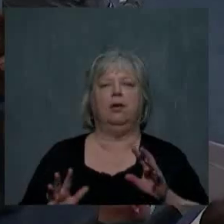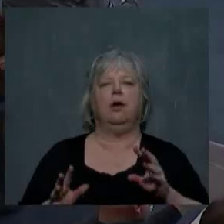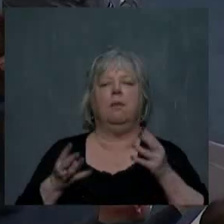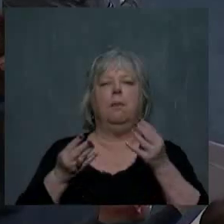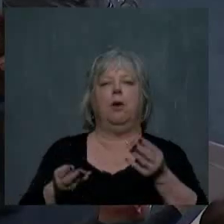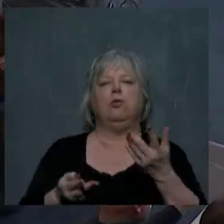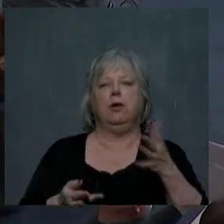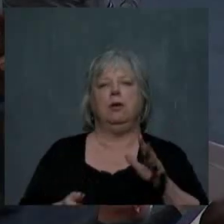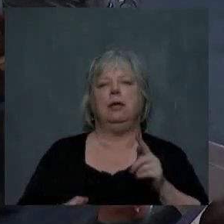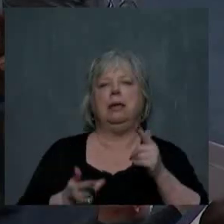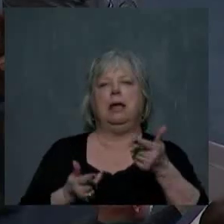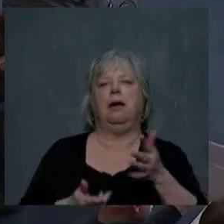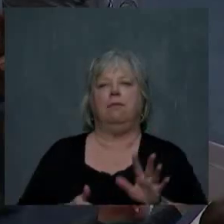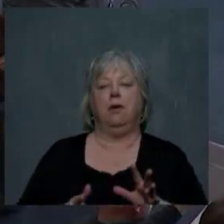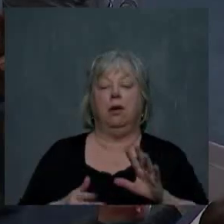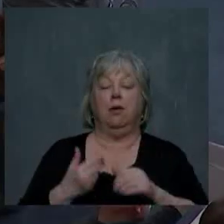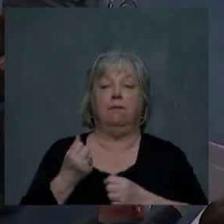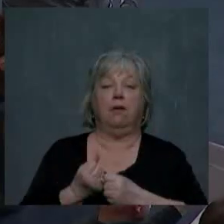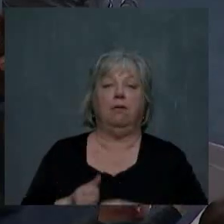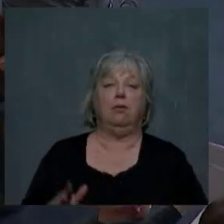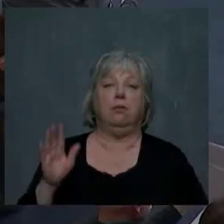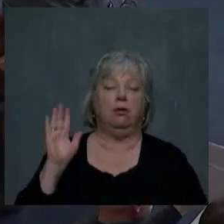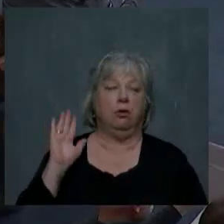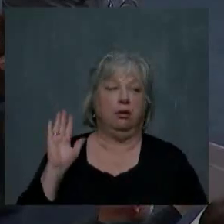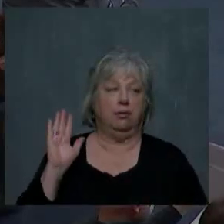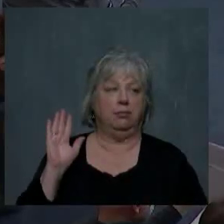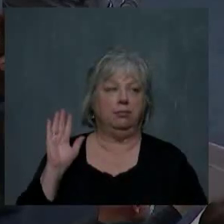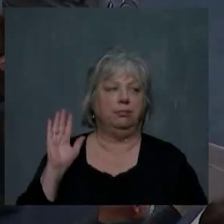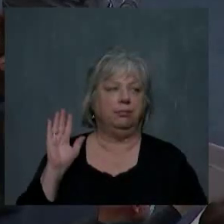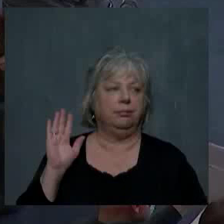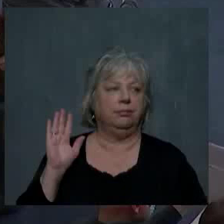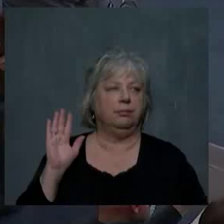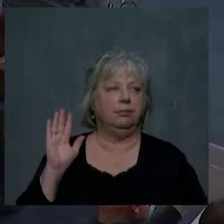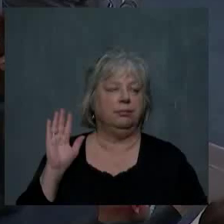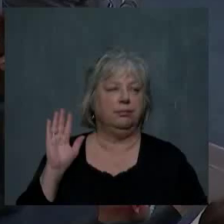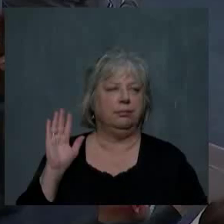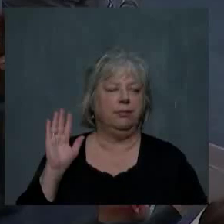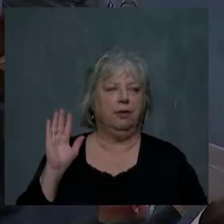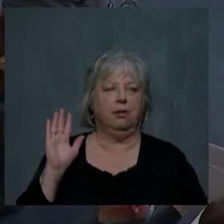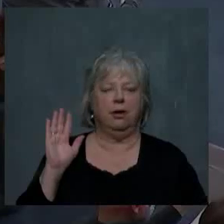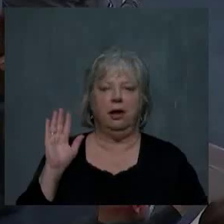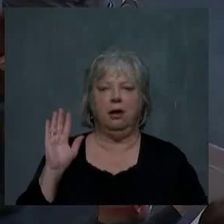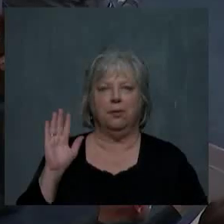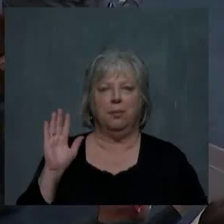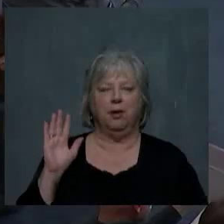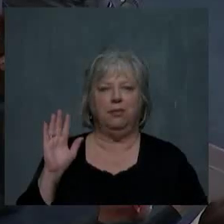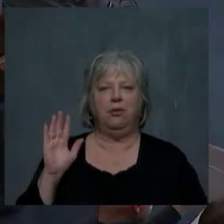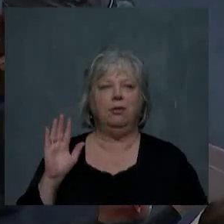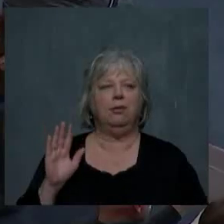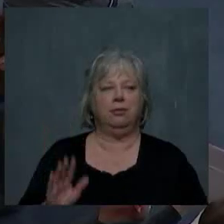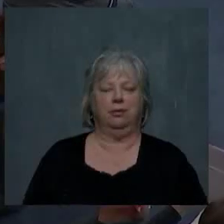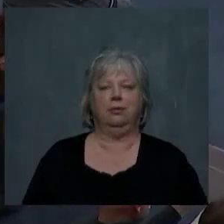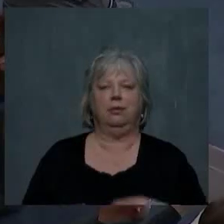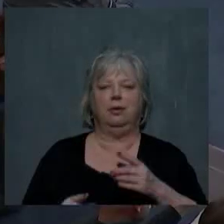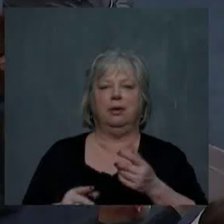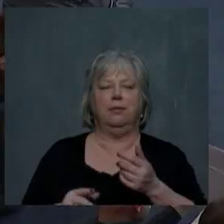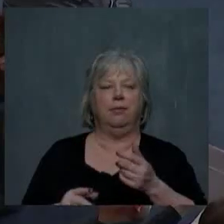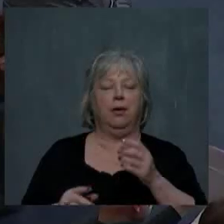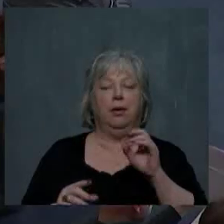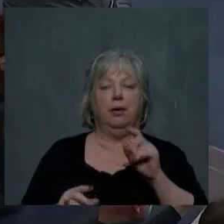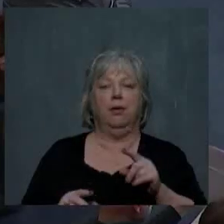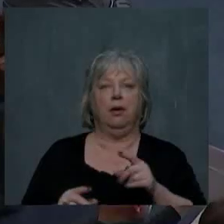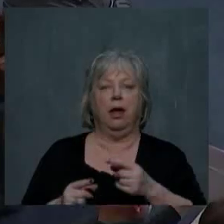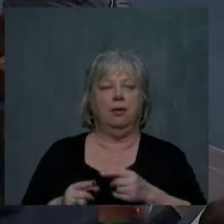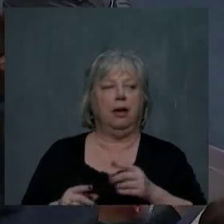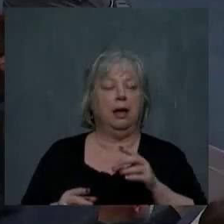motion and a second for the consent agenda. Those approve the consent agenda, raise your hand, please. Those opposed? Okay,